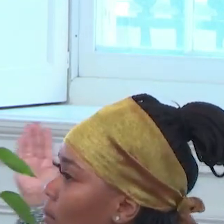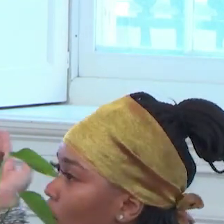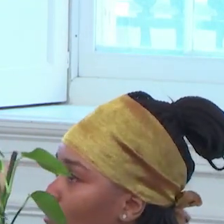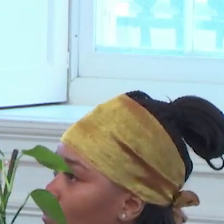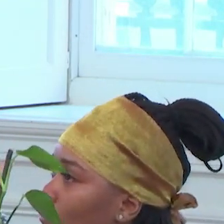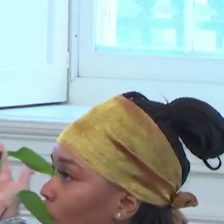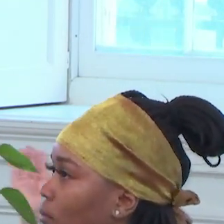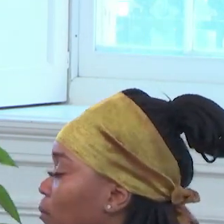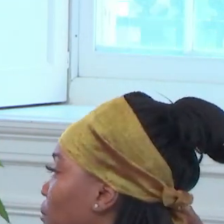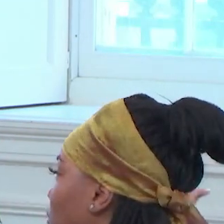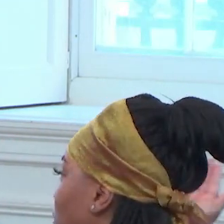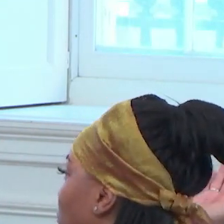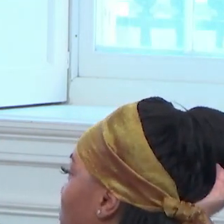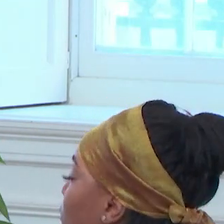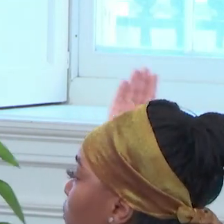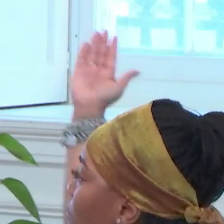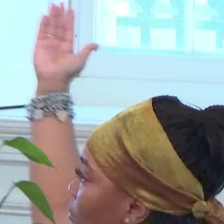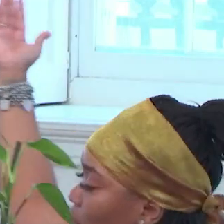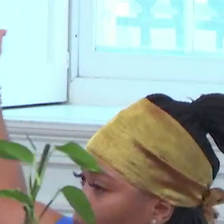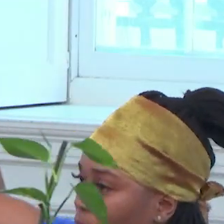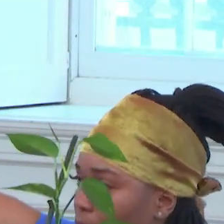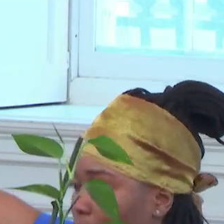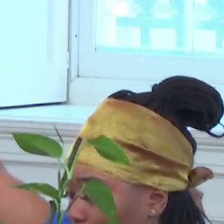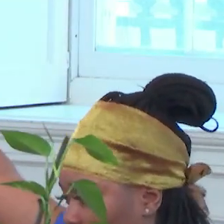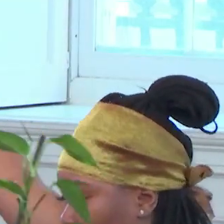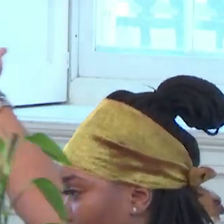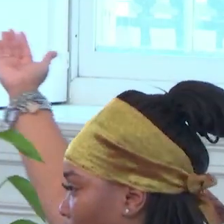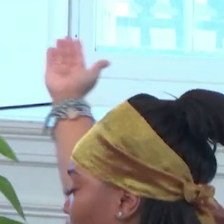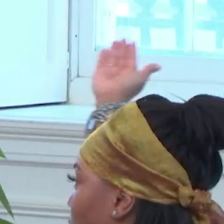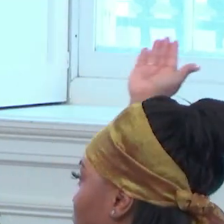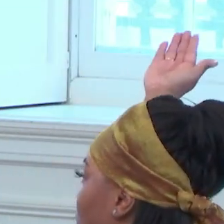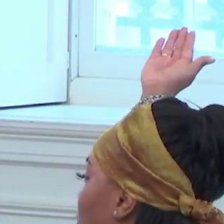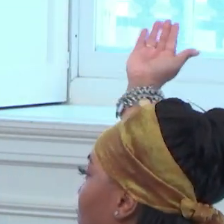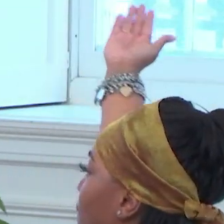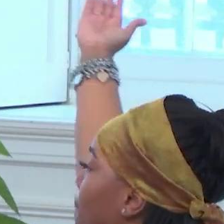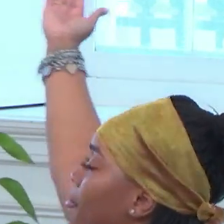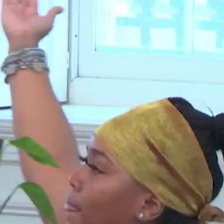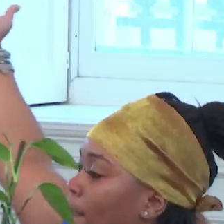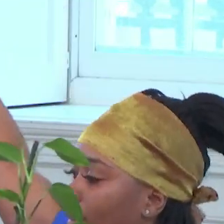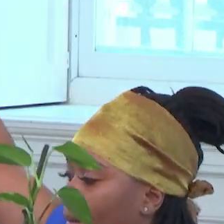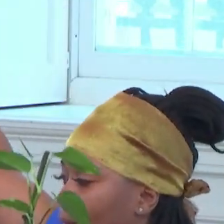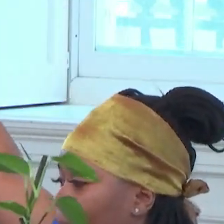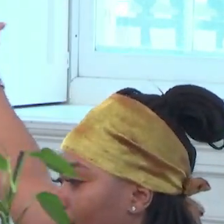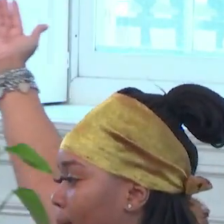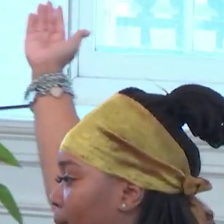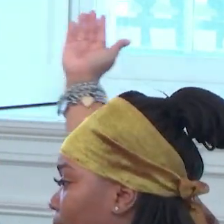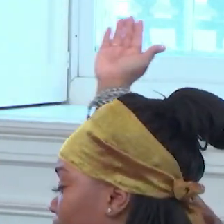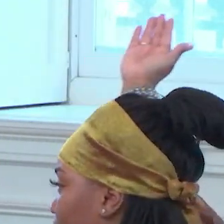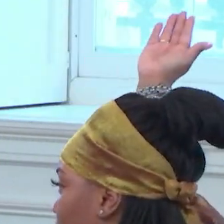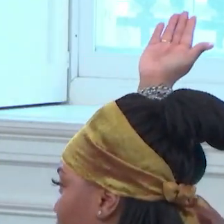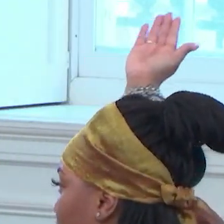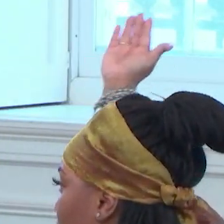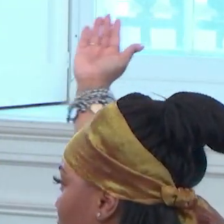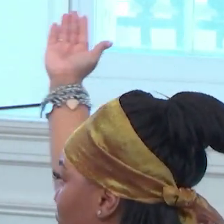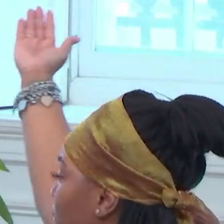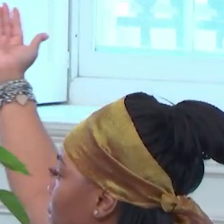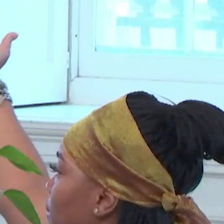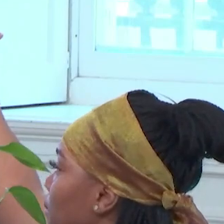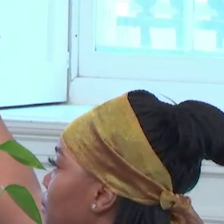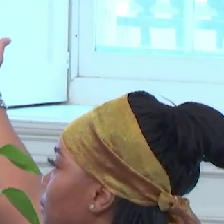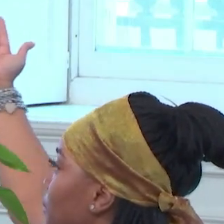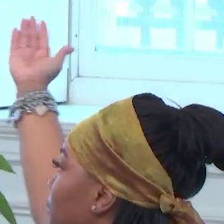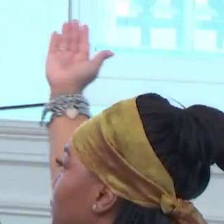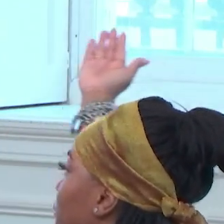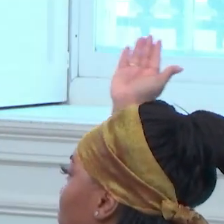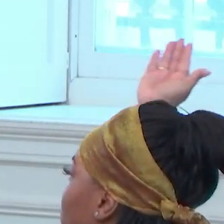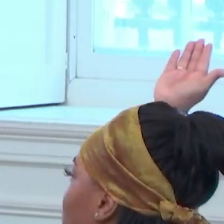that created us all uniquely, divinely original, different skin colors, different textures of the